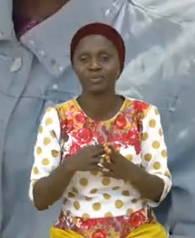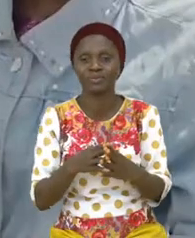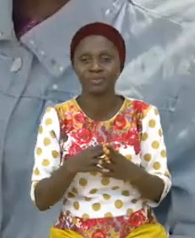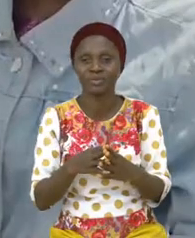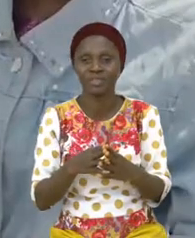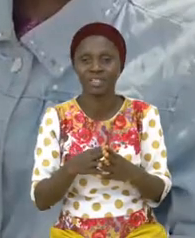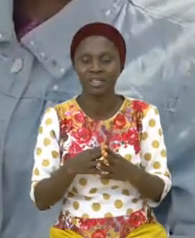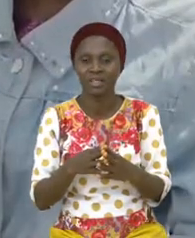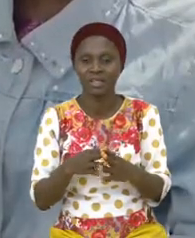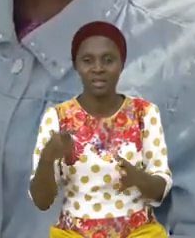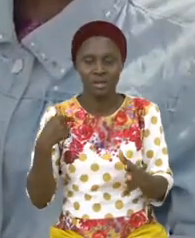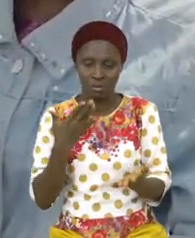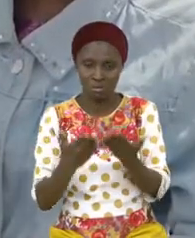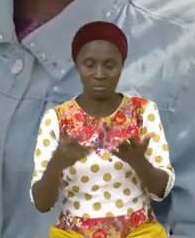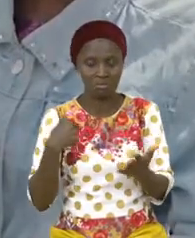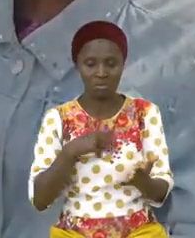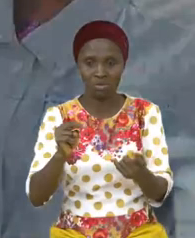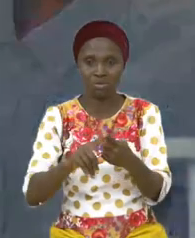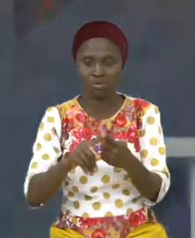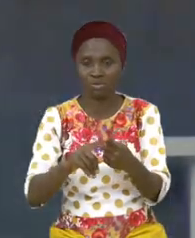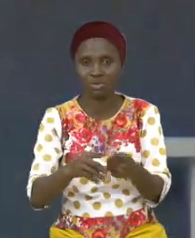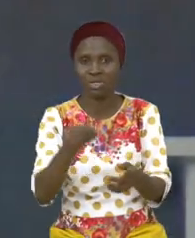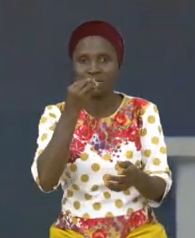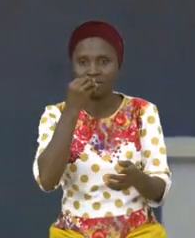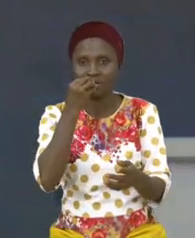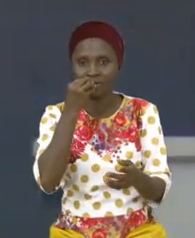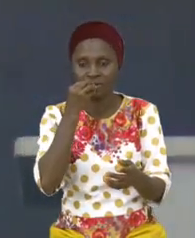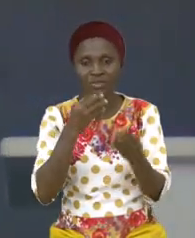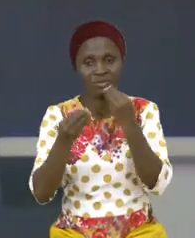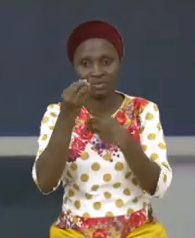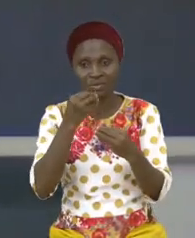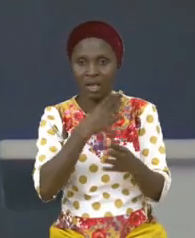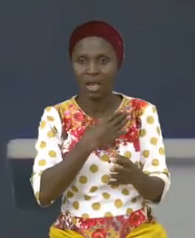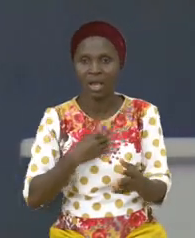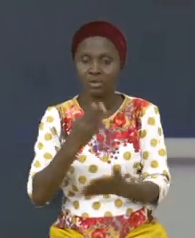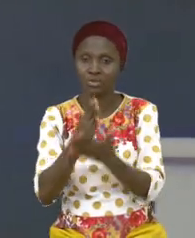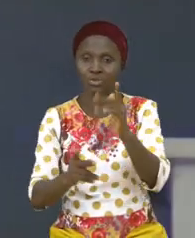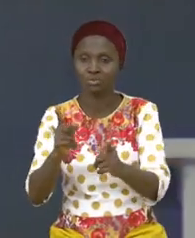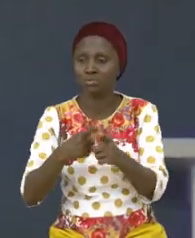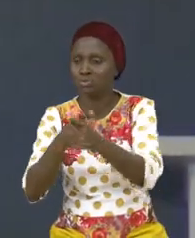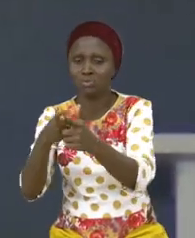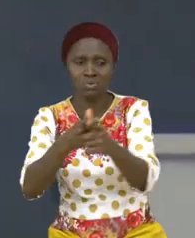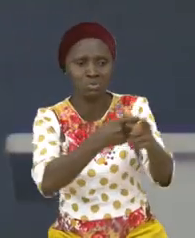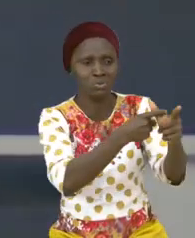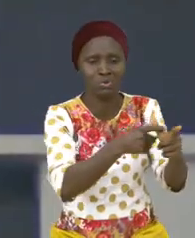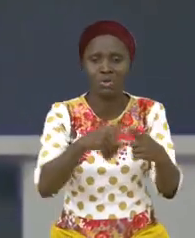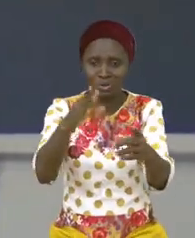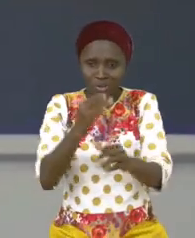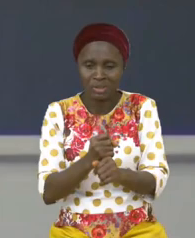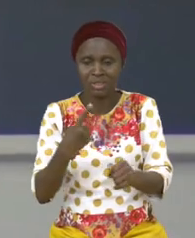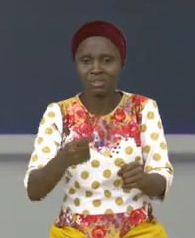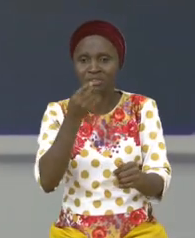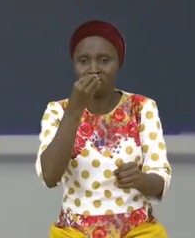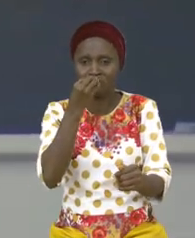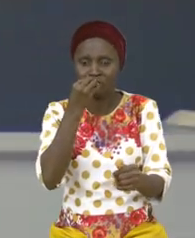supposed to take food and somebody rushes on to take the food before me. Good attitude. Maybe he's very hungry. He